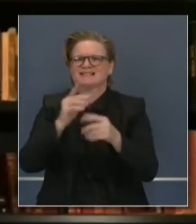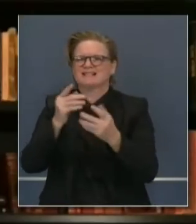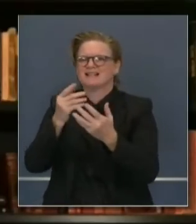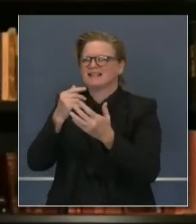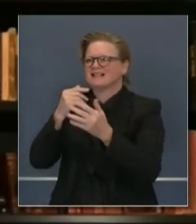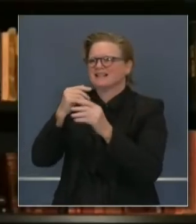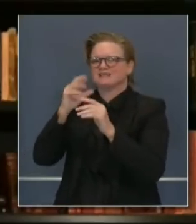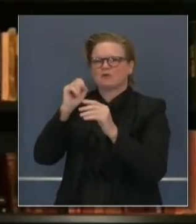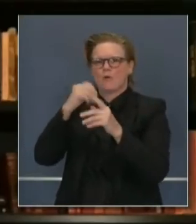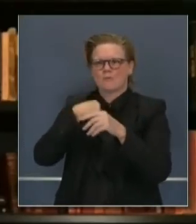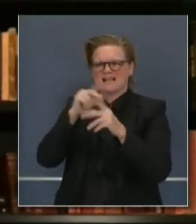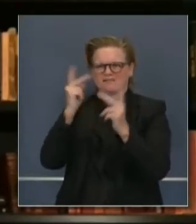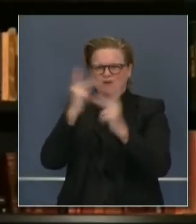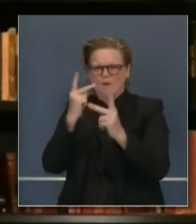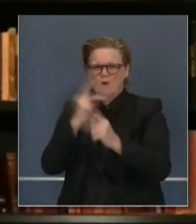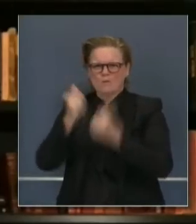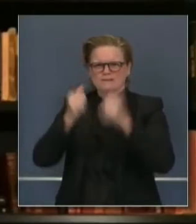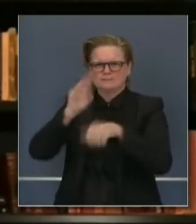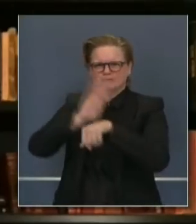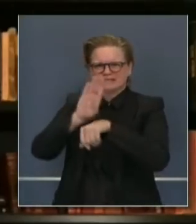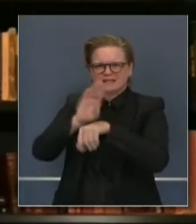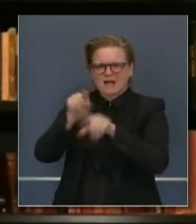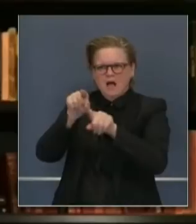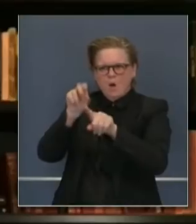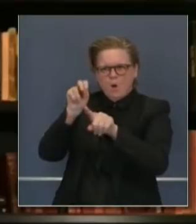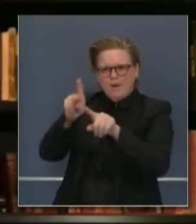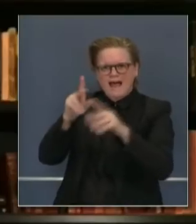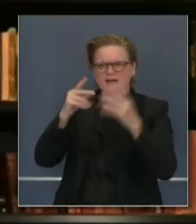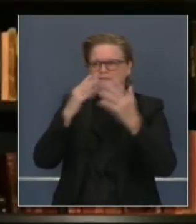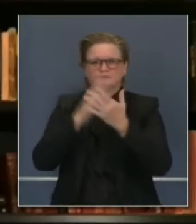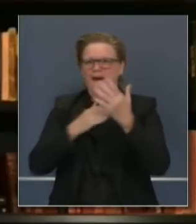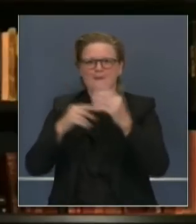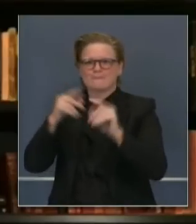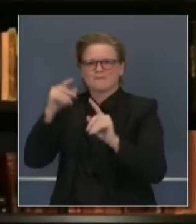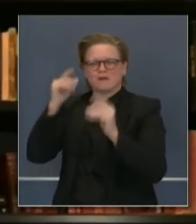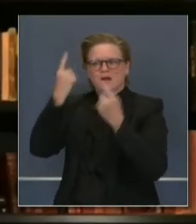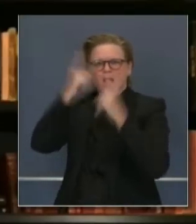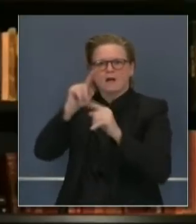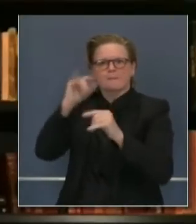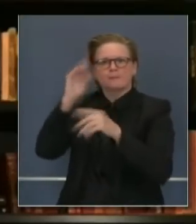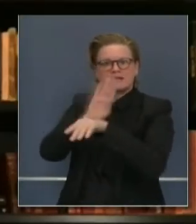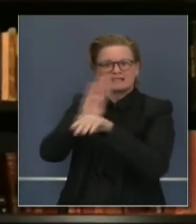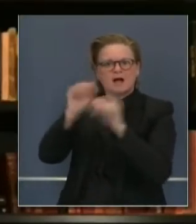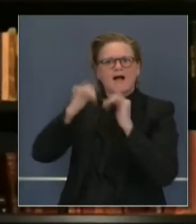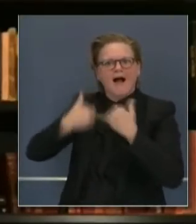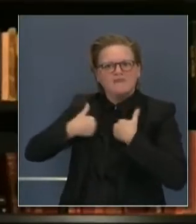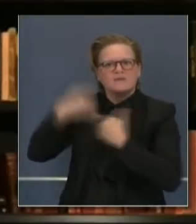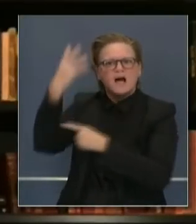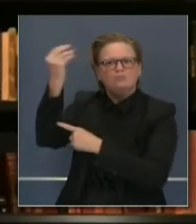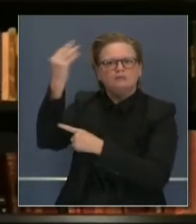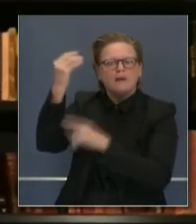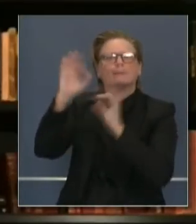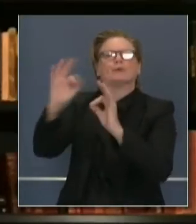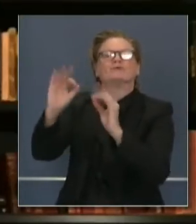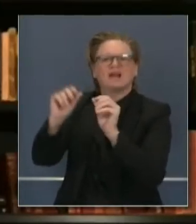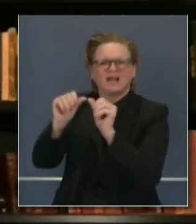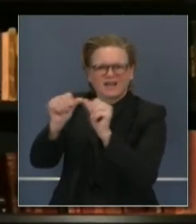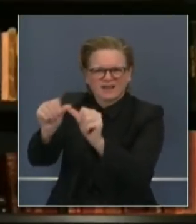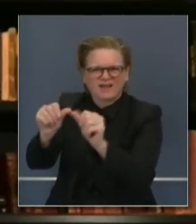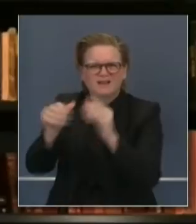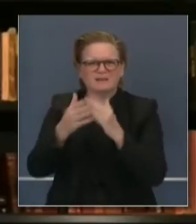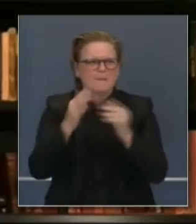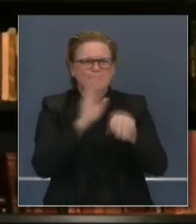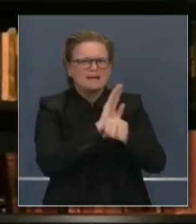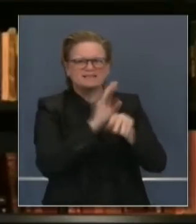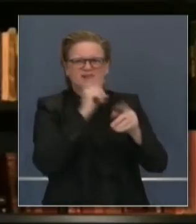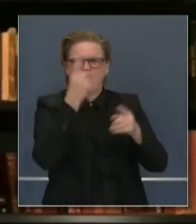encourage activities outdoors, not indoors. And that's the foundational frame. That's the value proposition, so to speak, that we are advancing